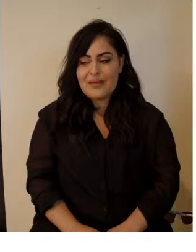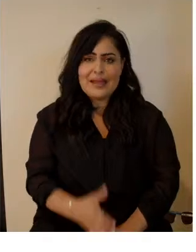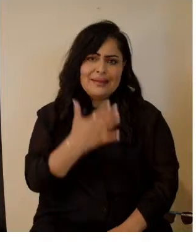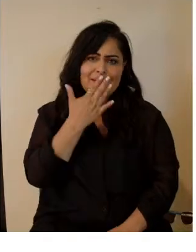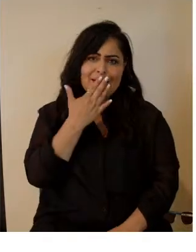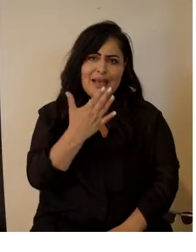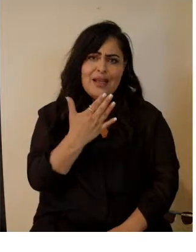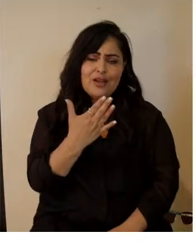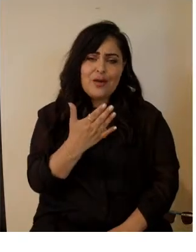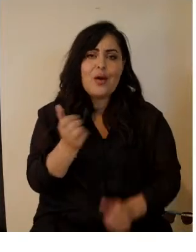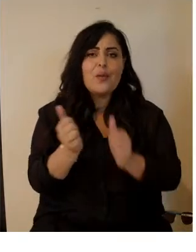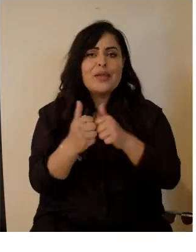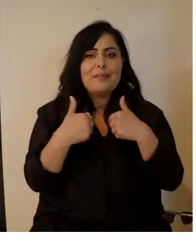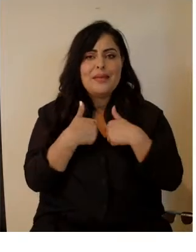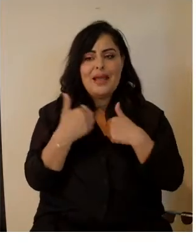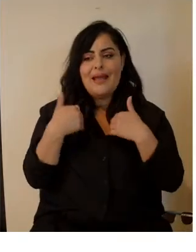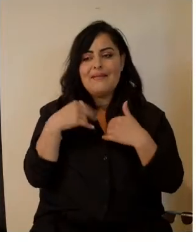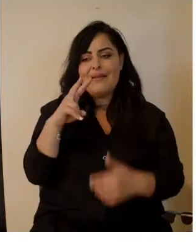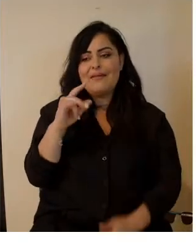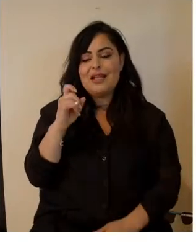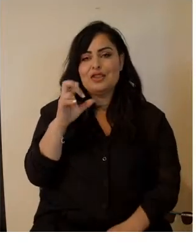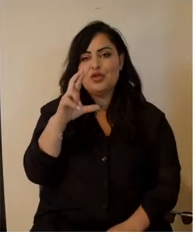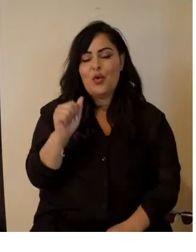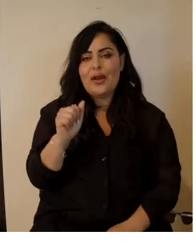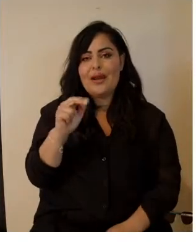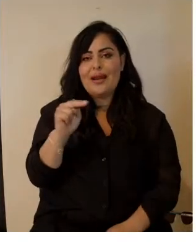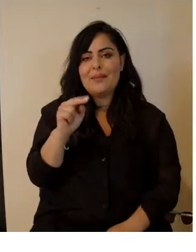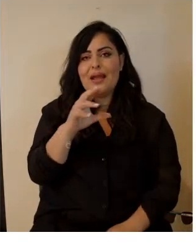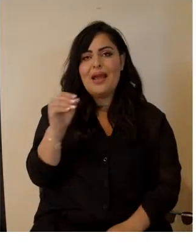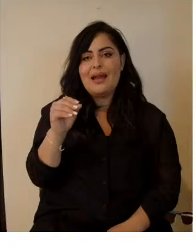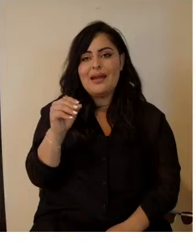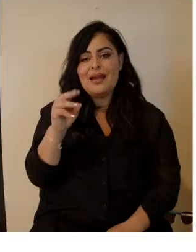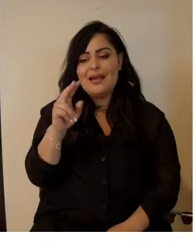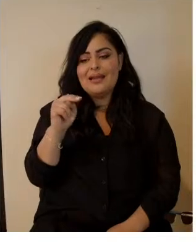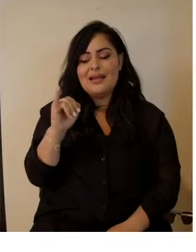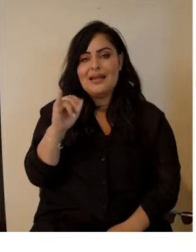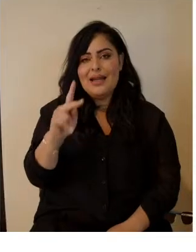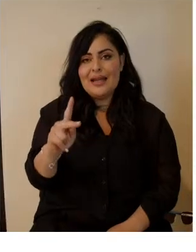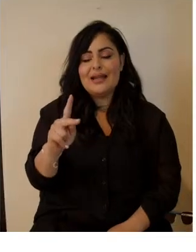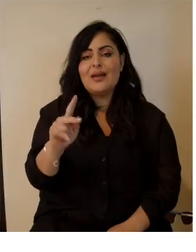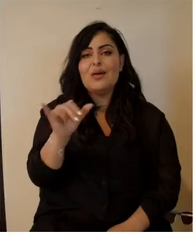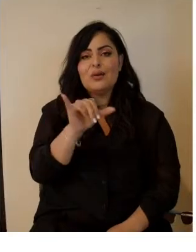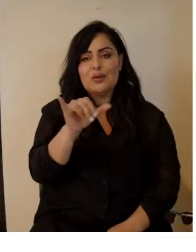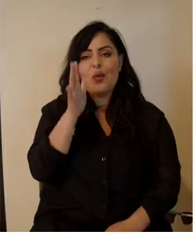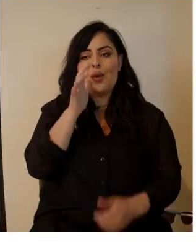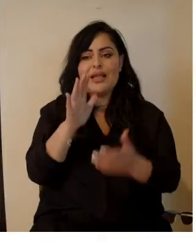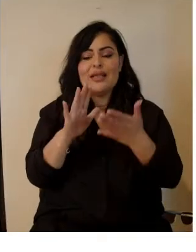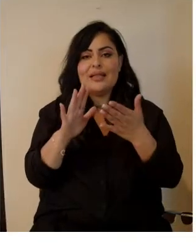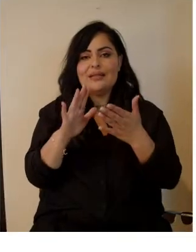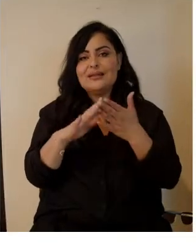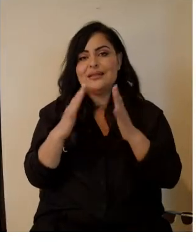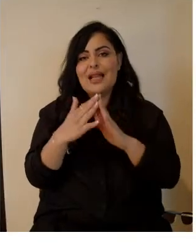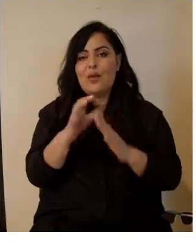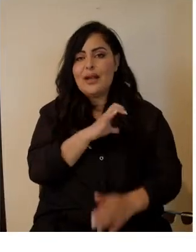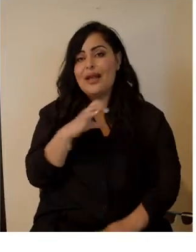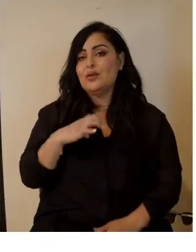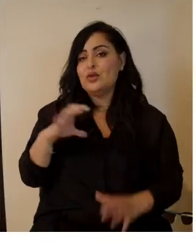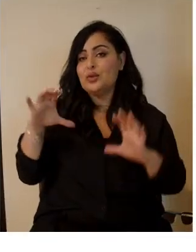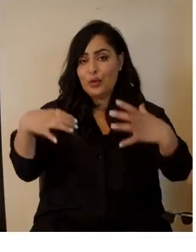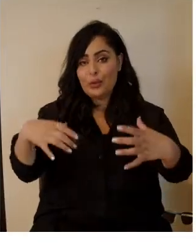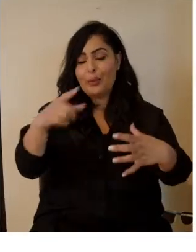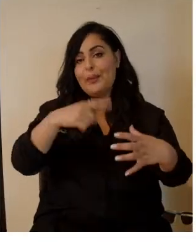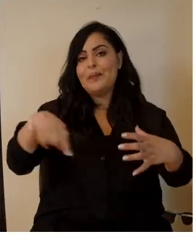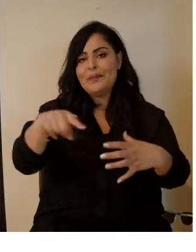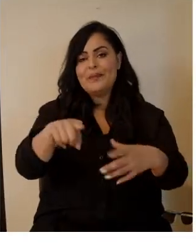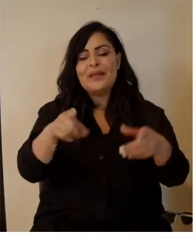Thank you. And with me, I have Victoria Knapp and Nick Arnzen with the Altadena Town Council. Why don't you come over here? First